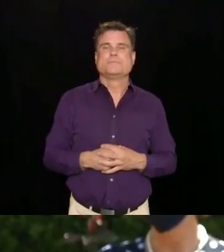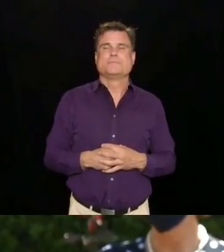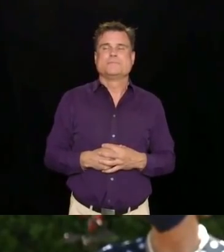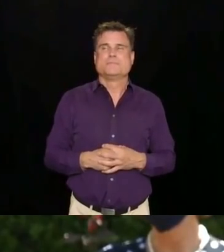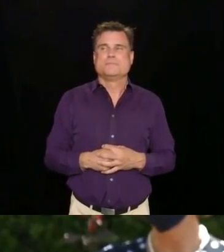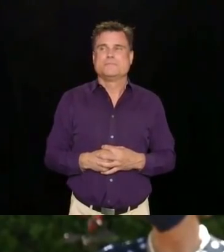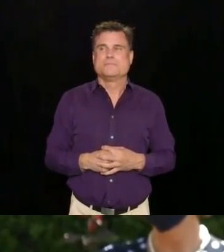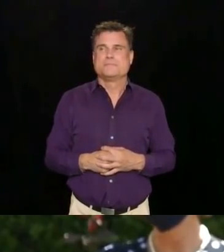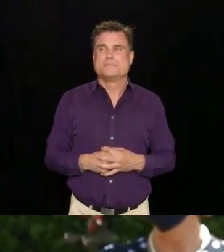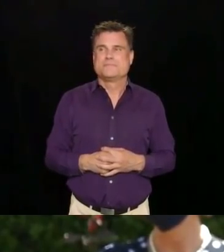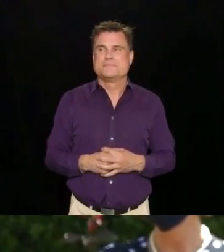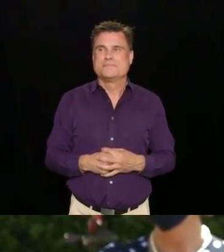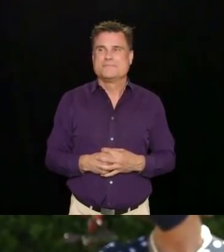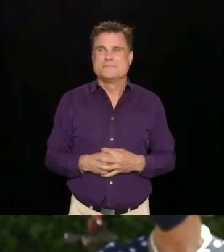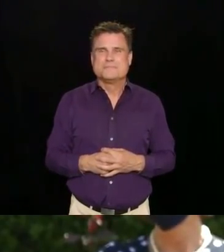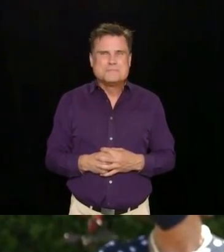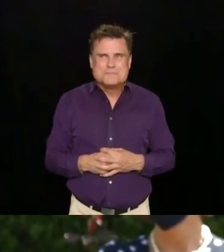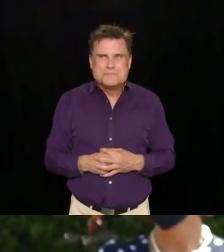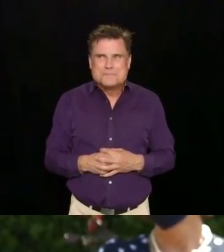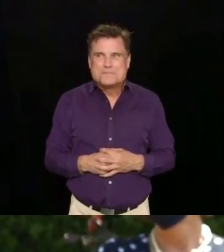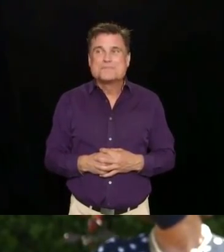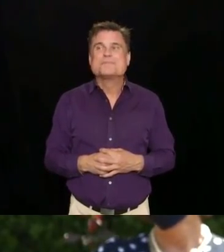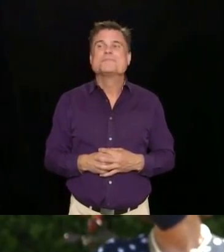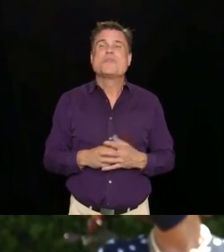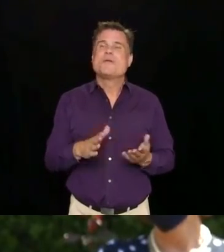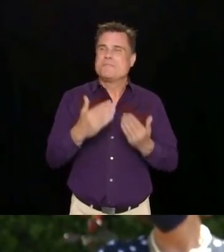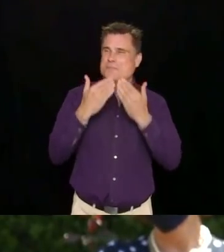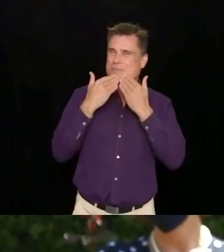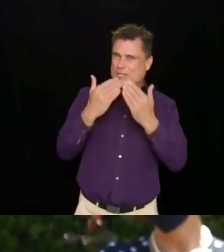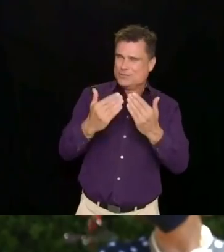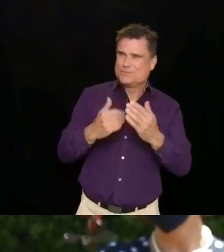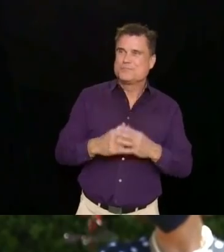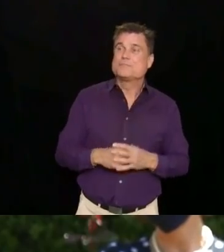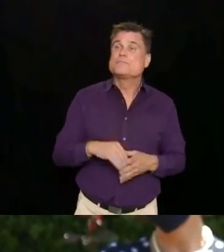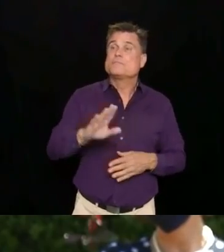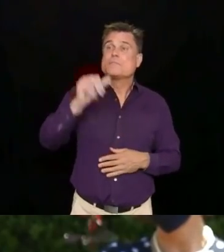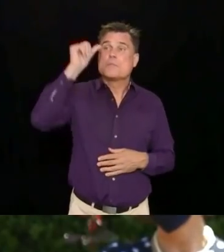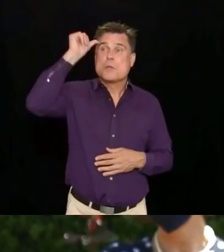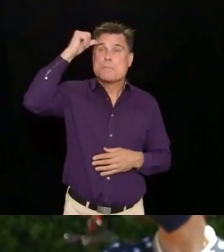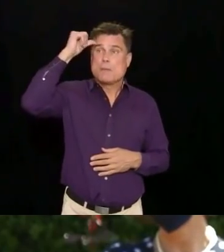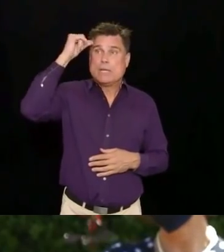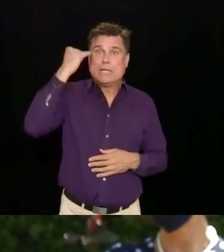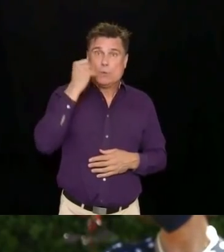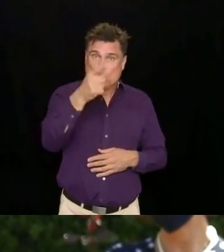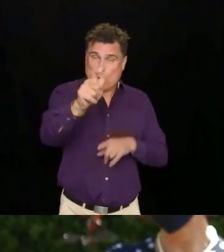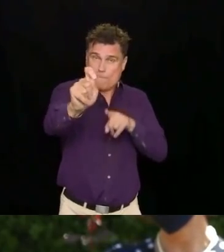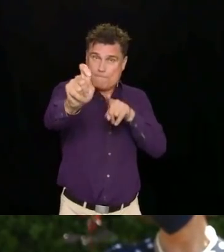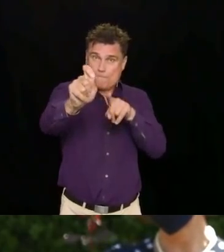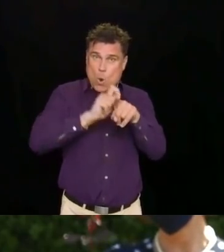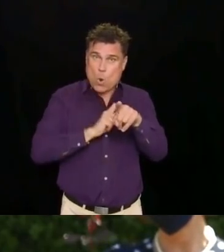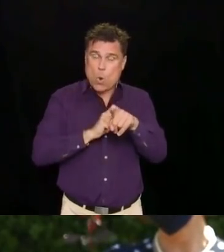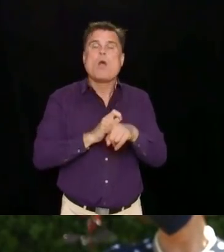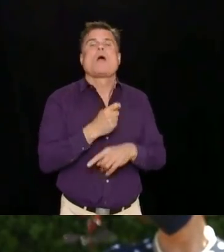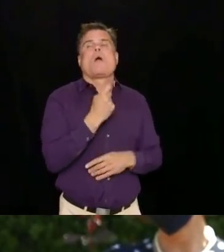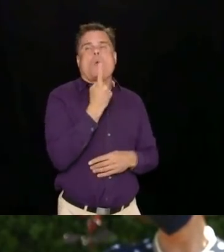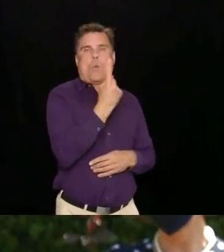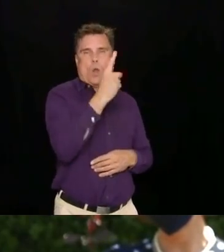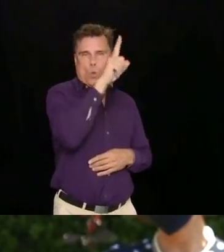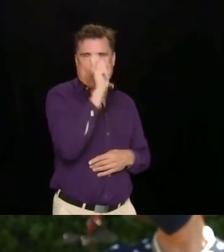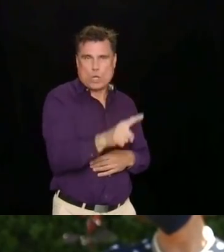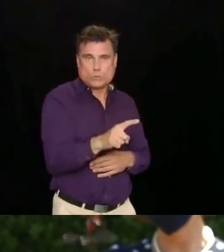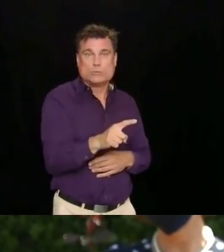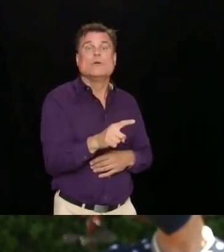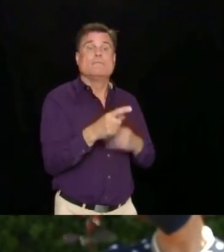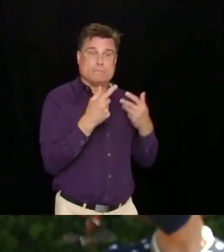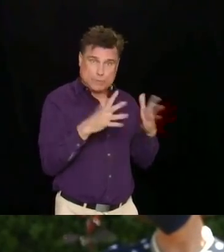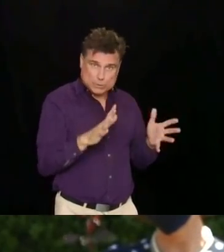not up there, but over there. I got you. Thank you, Minister. As a reminder to everybody on the phone, please press star 1 to enter the queue. You are limited to